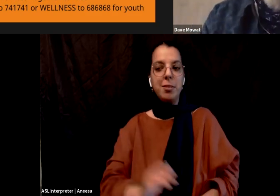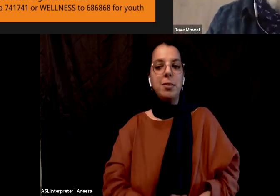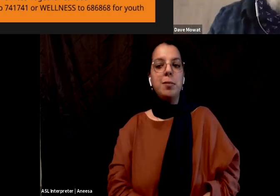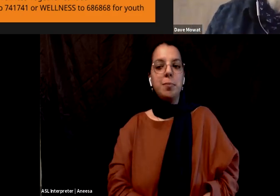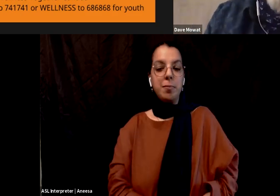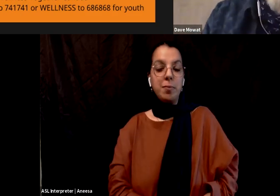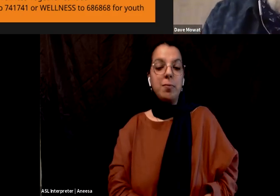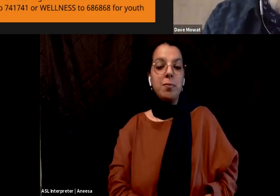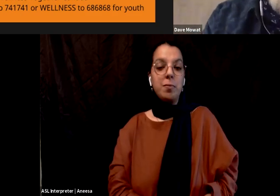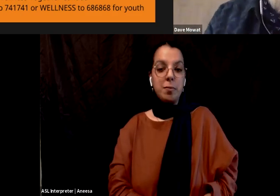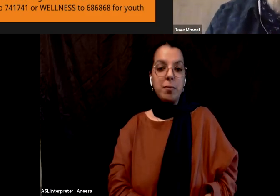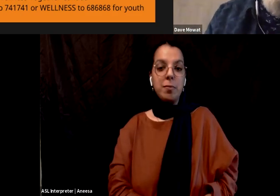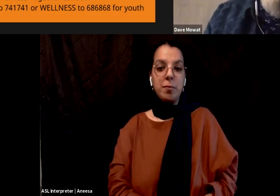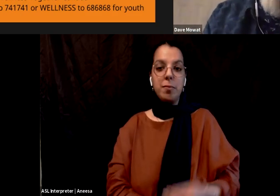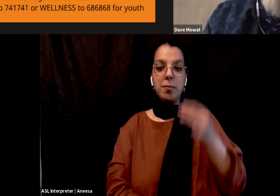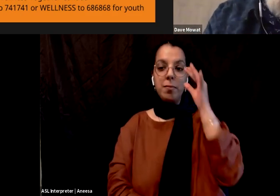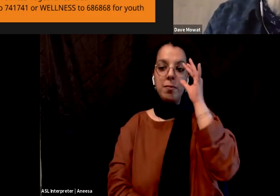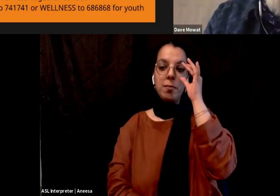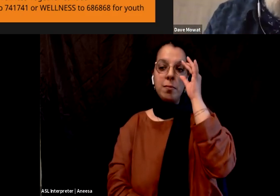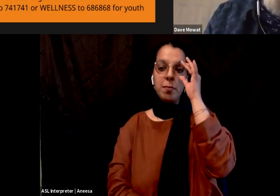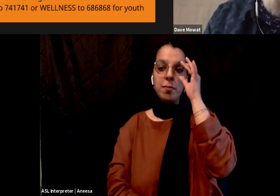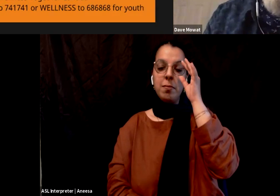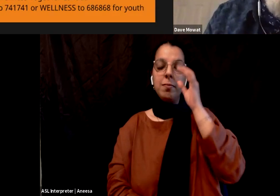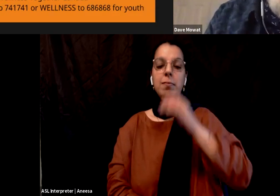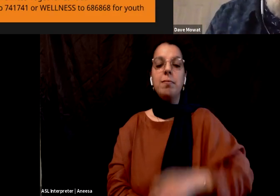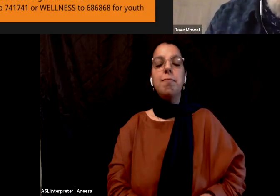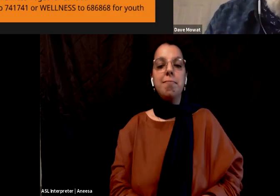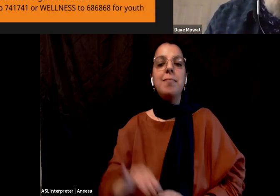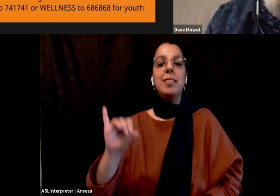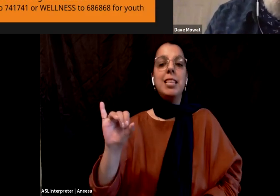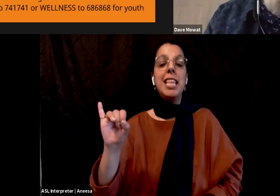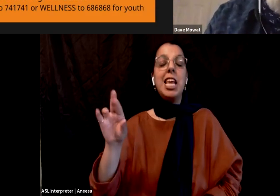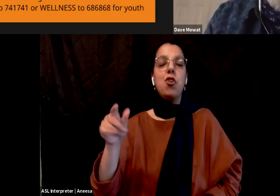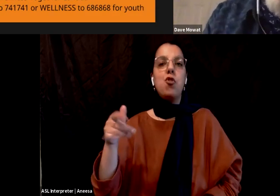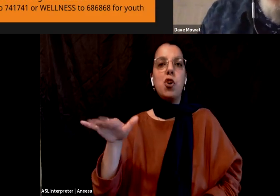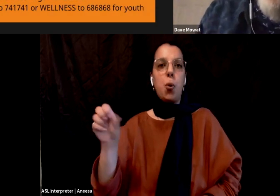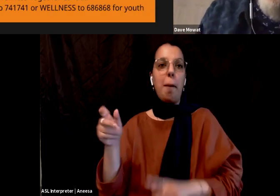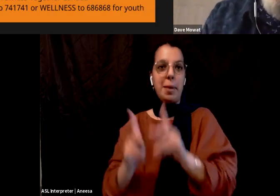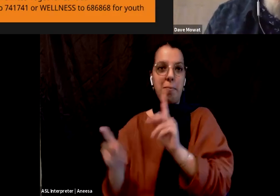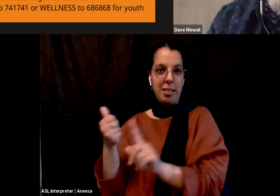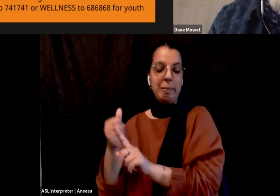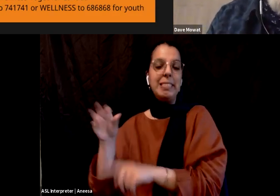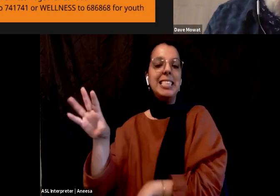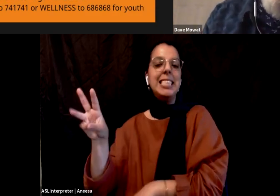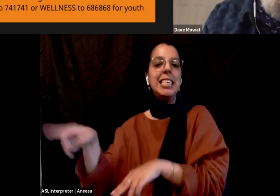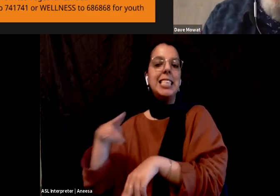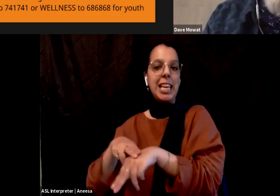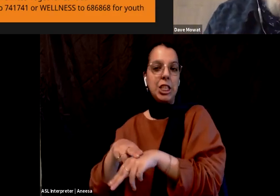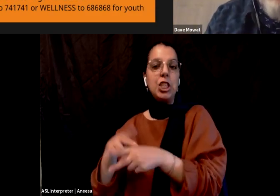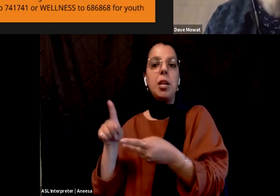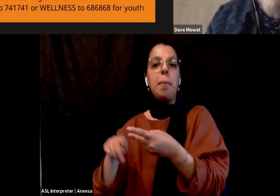You know, the way I look at it, the Iroquois, the First Nations, or the Iroquois, the Six Nations, the Mohawks at the Tanganyika, they